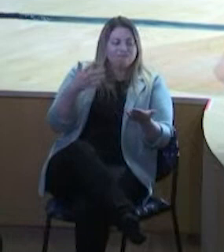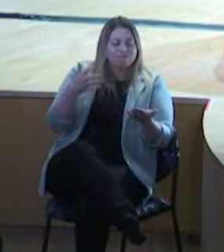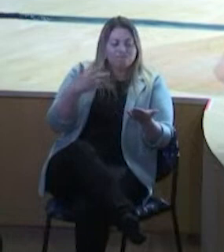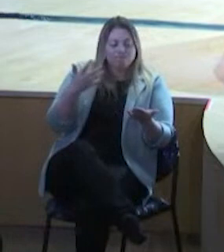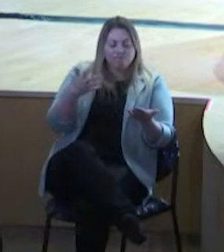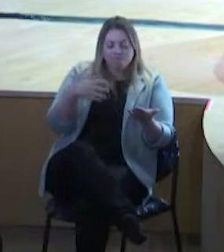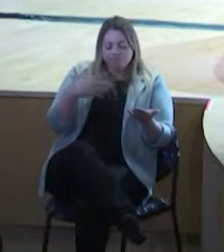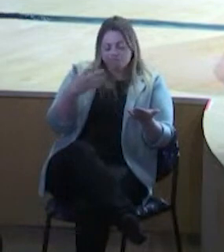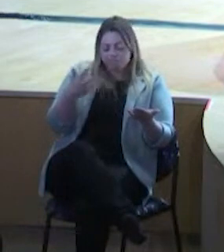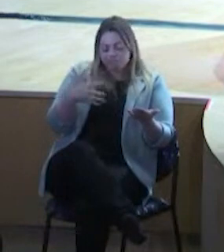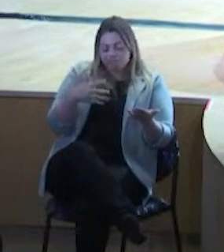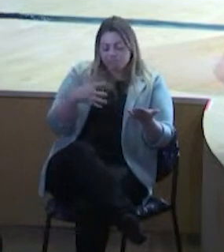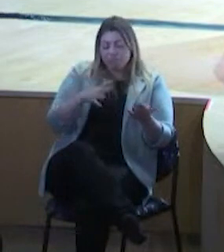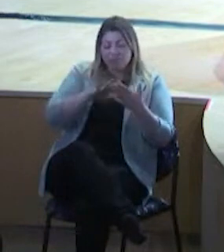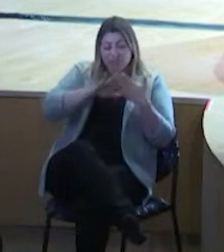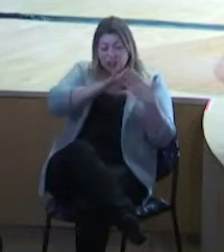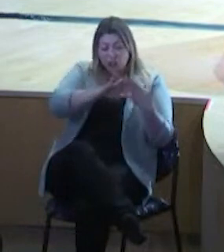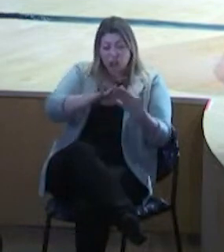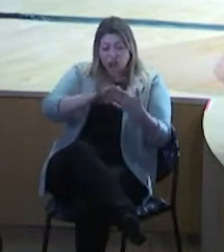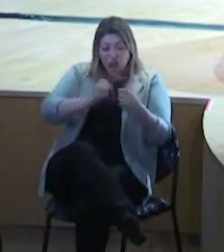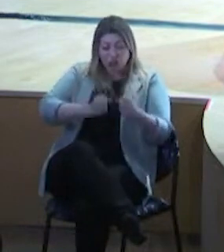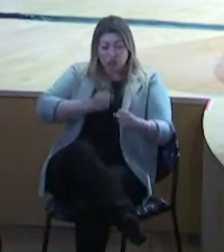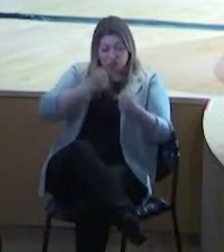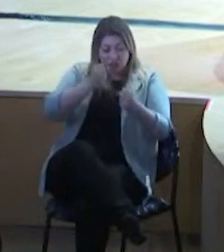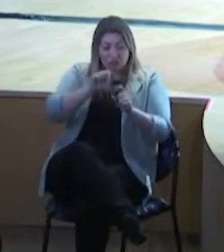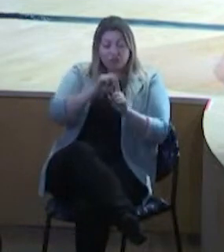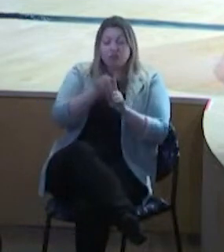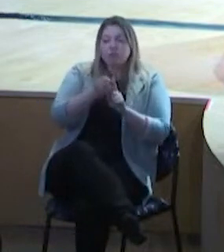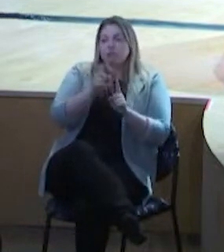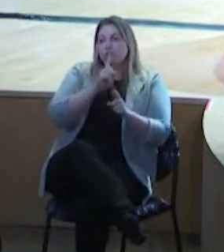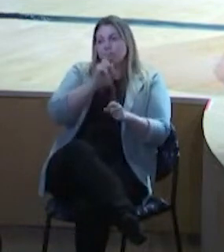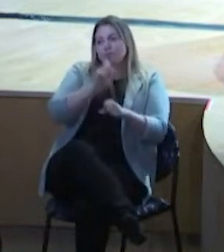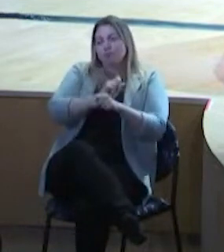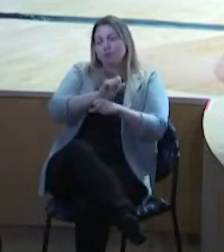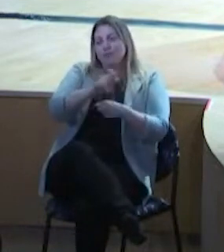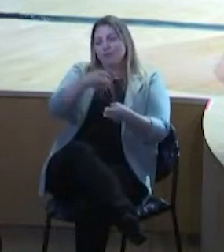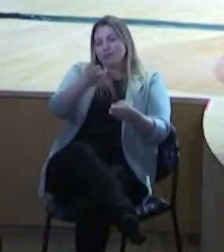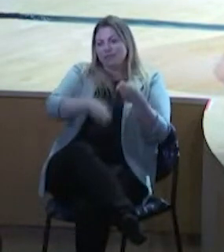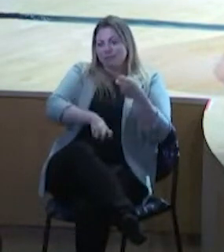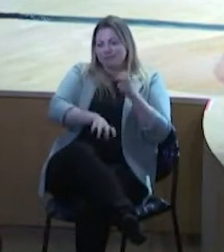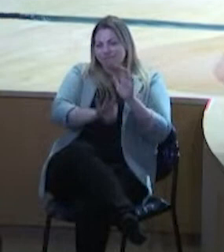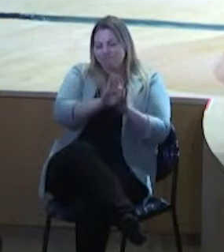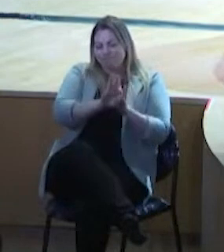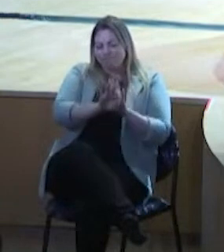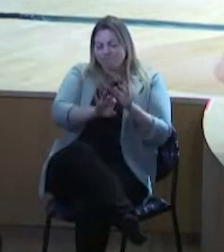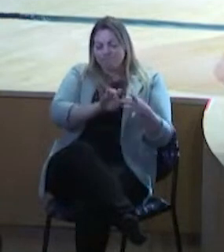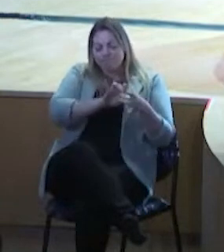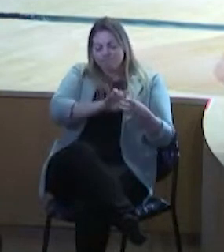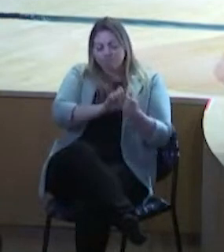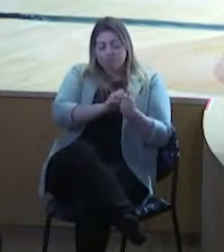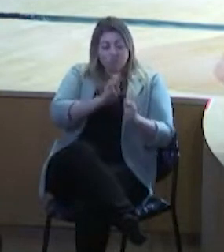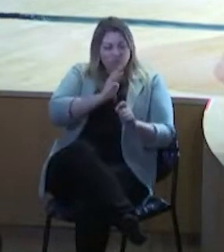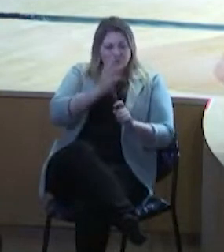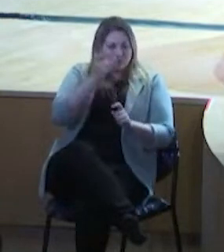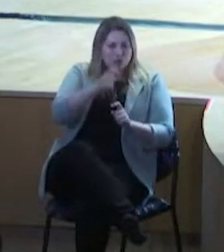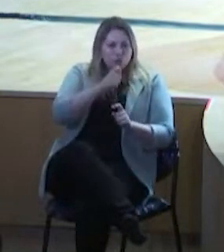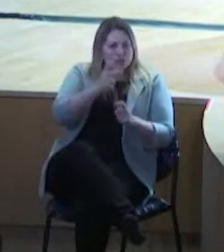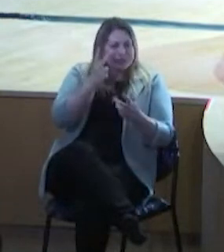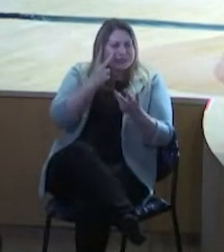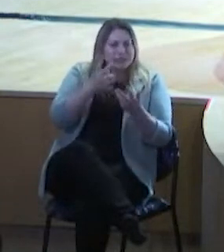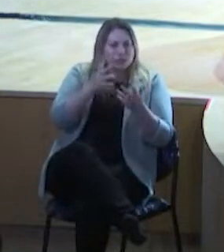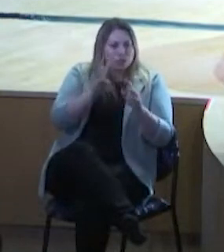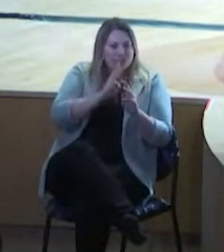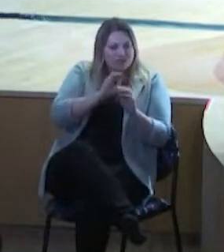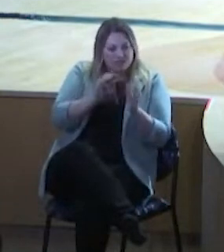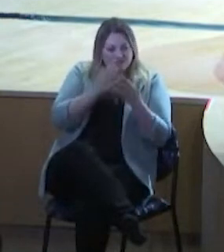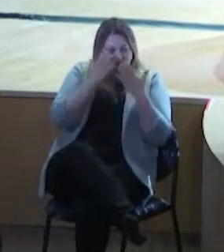guess, urban setting, it can be really hard to find that connection to water because you don't see it,